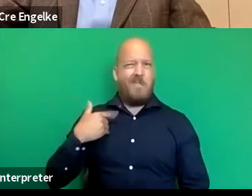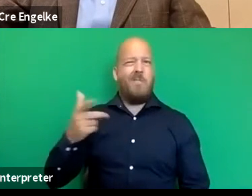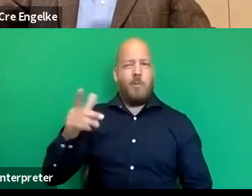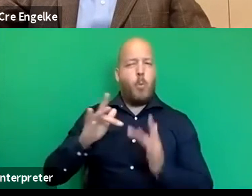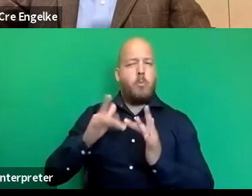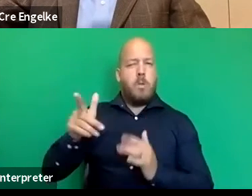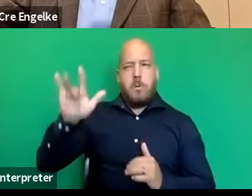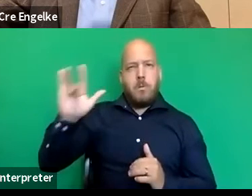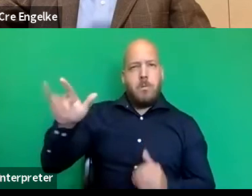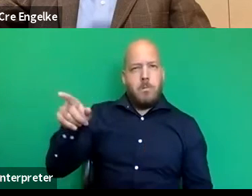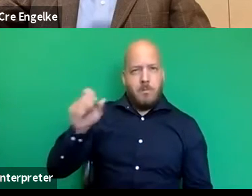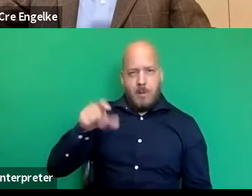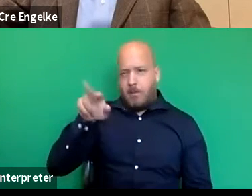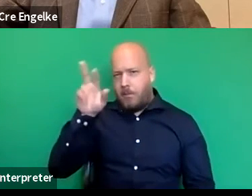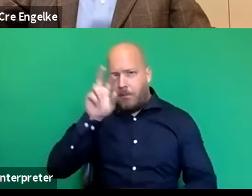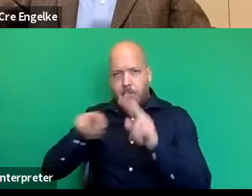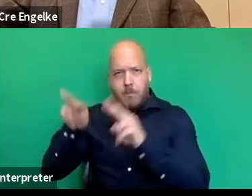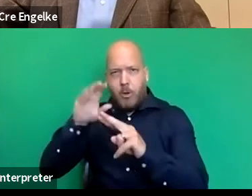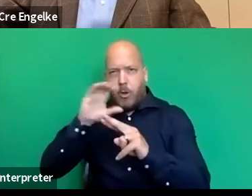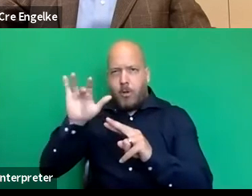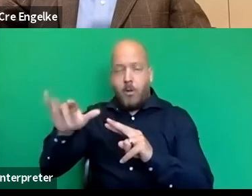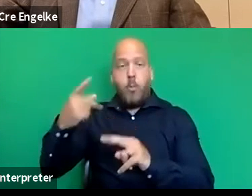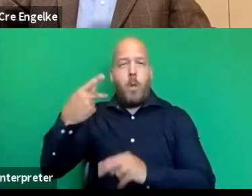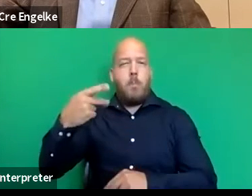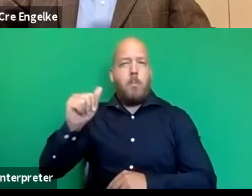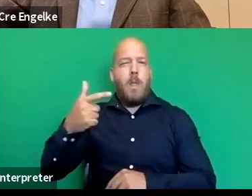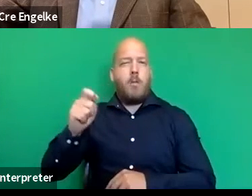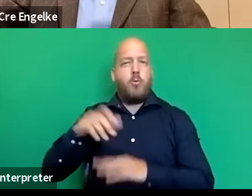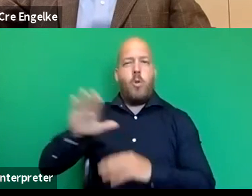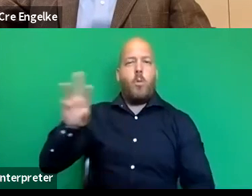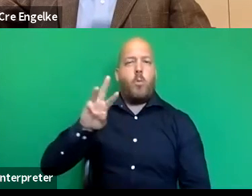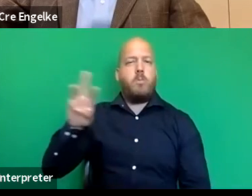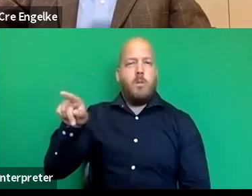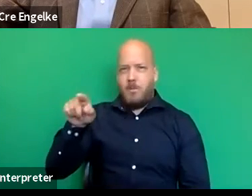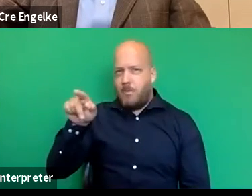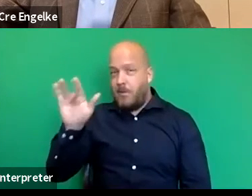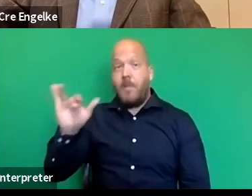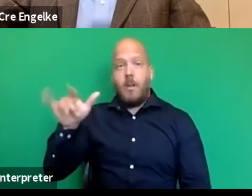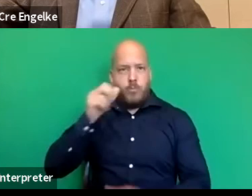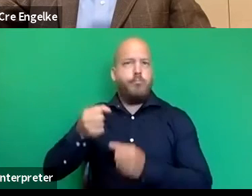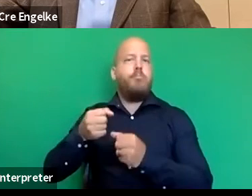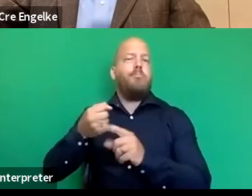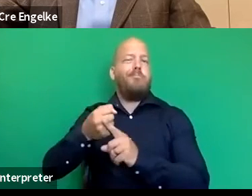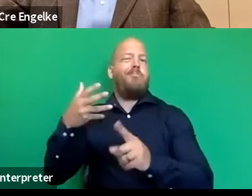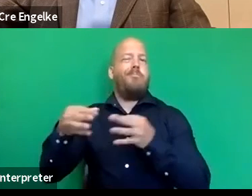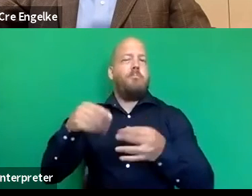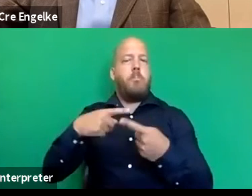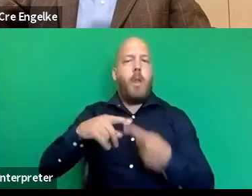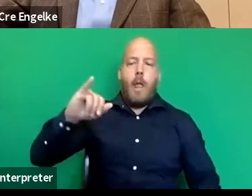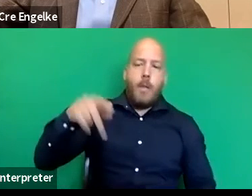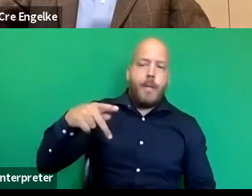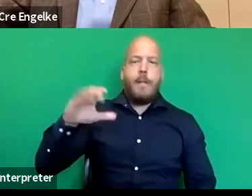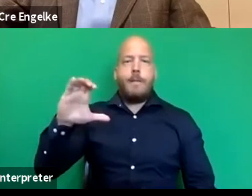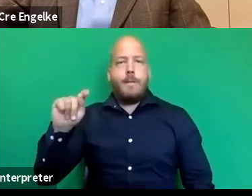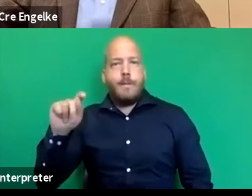to. So a page on their website about the IP-CTS providers. You can see all the names and contact information for them, and